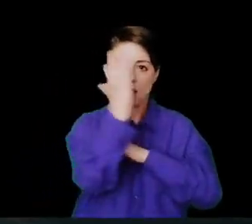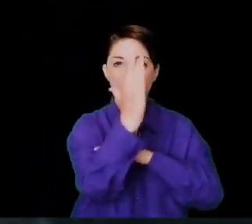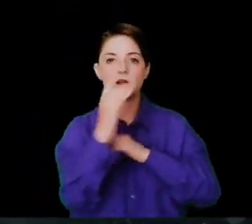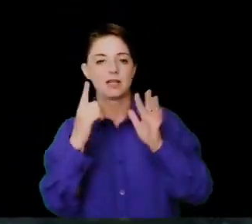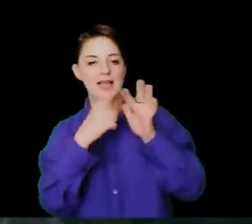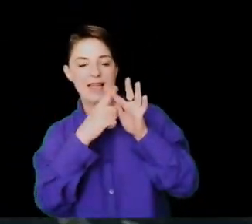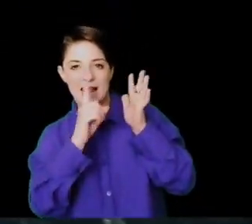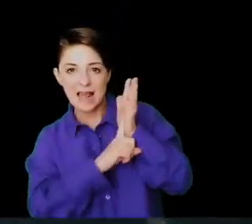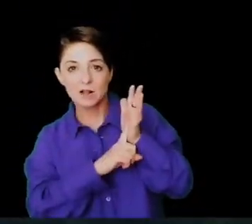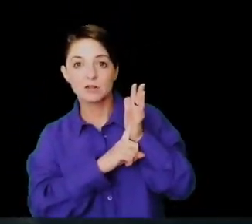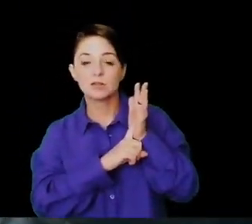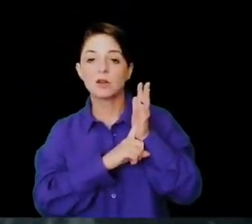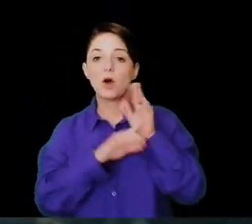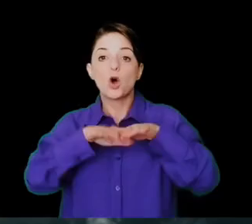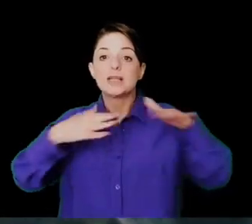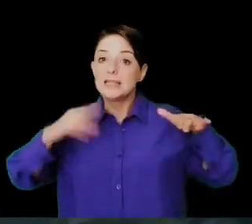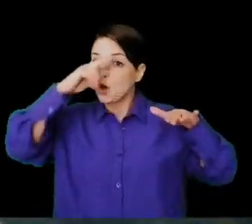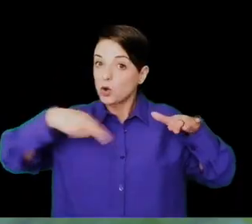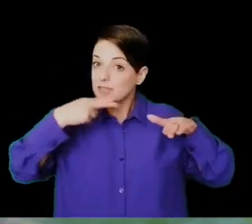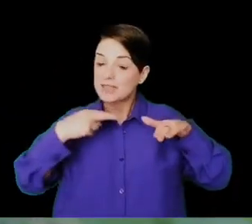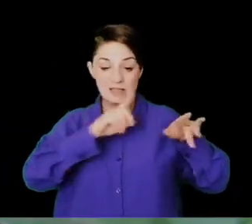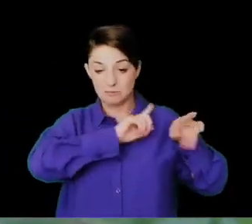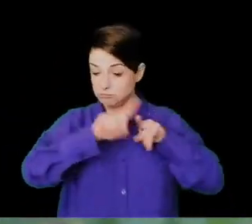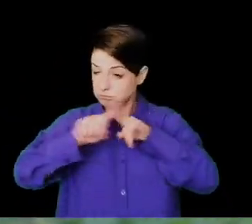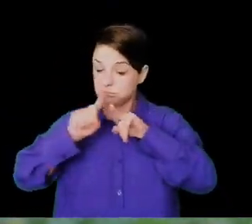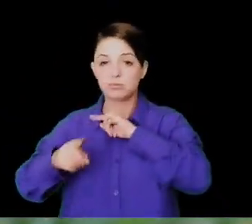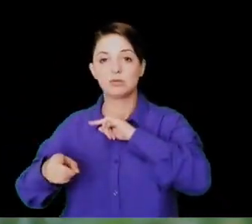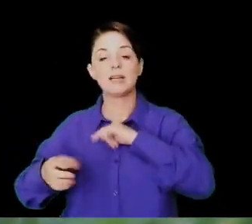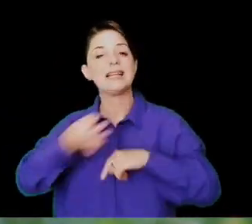species, from sharks to sand eels, and even seahorses.